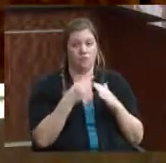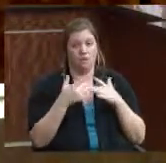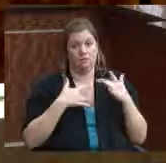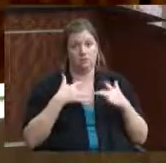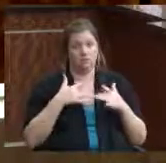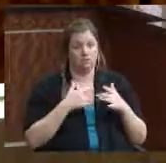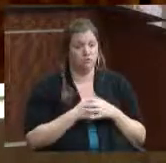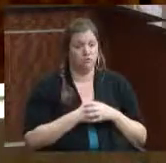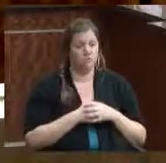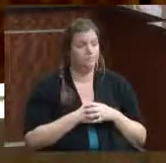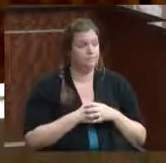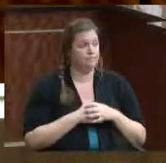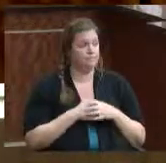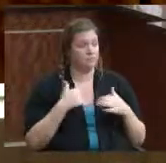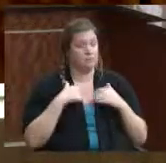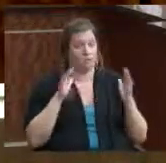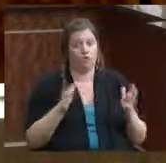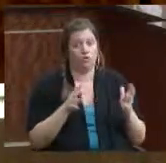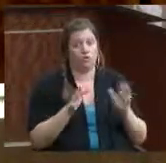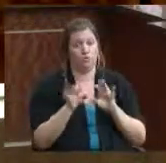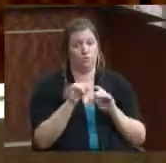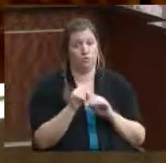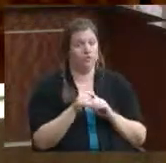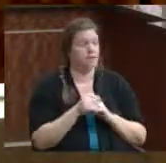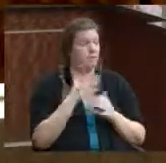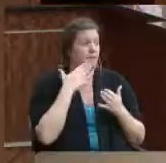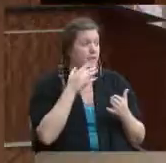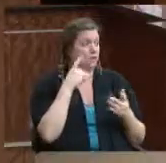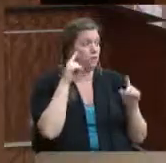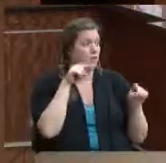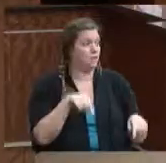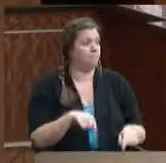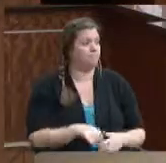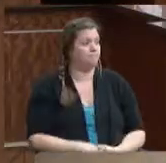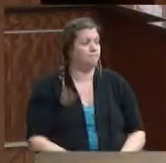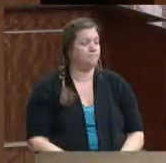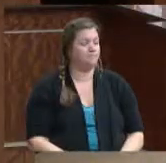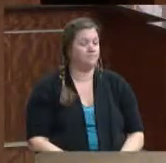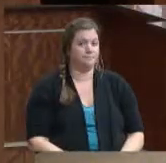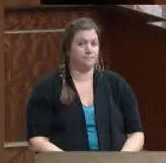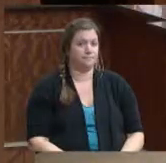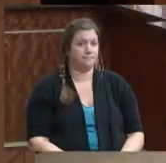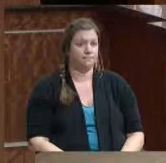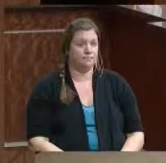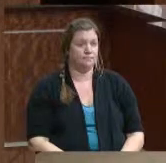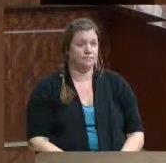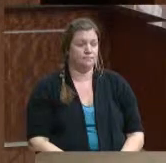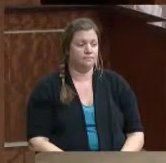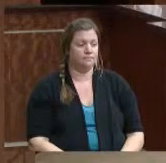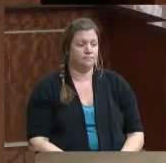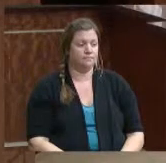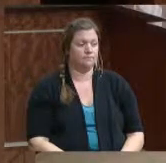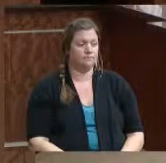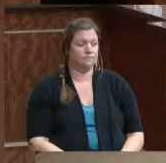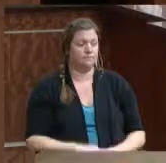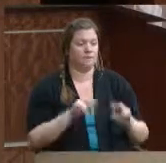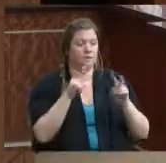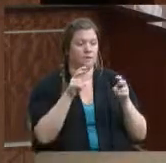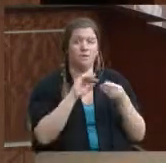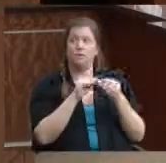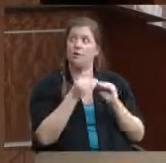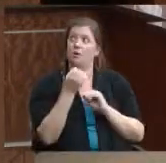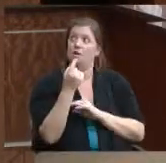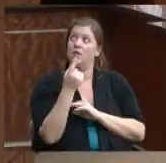concerned about. So I encourage you to do that. Thank you all for coming out. Thank you. We'll move to agenda item 11,